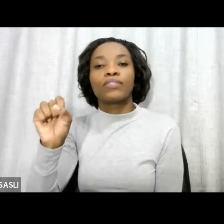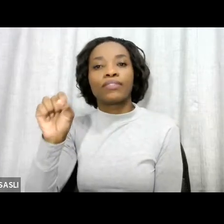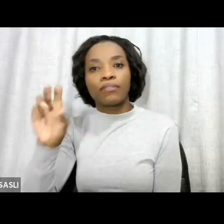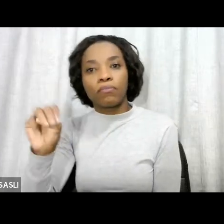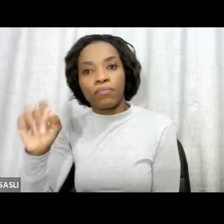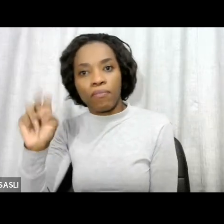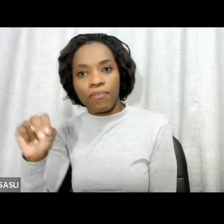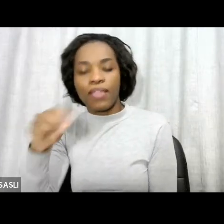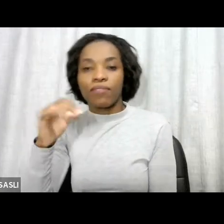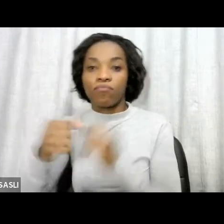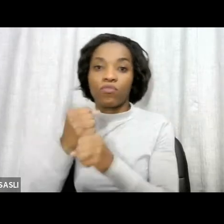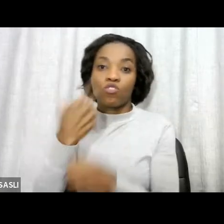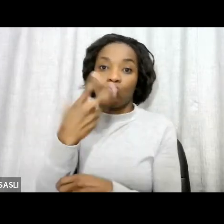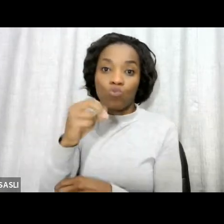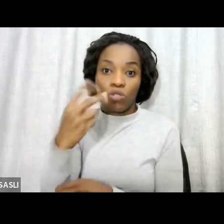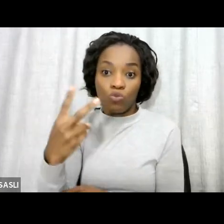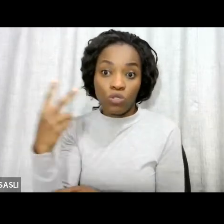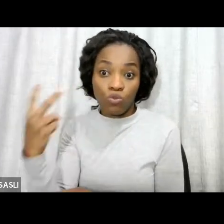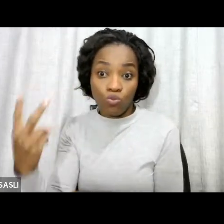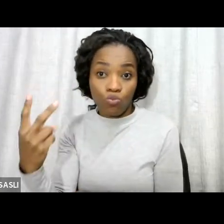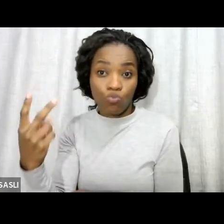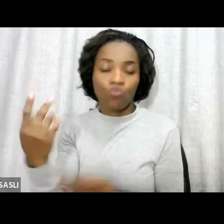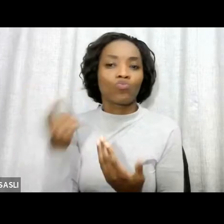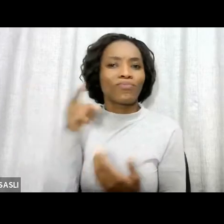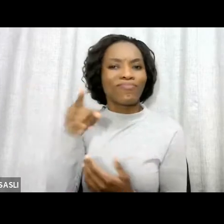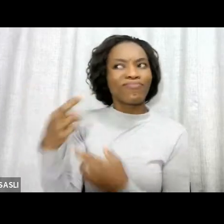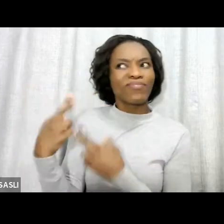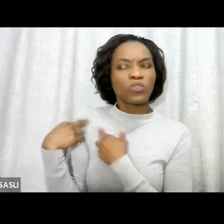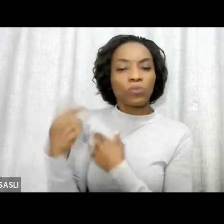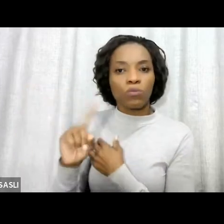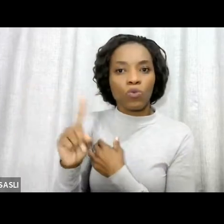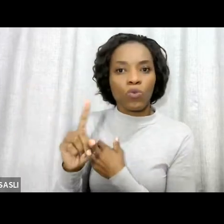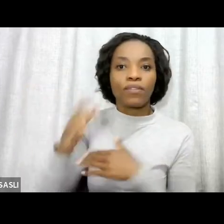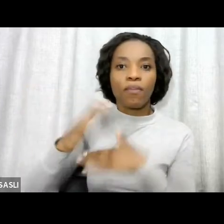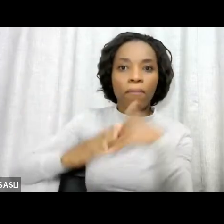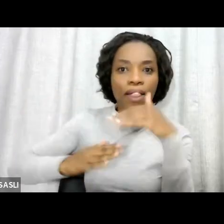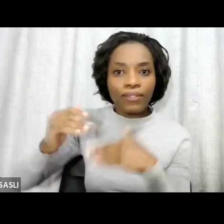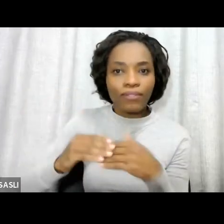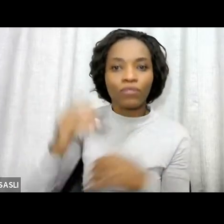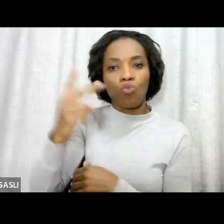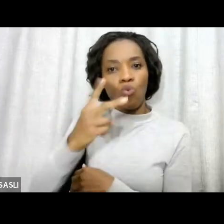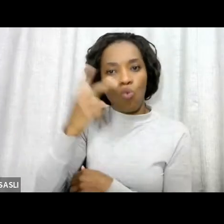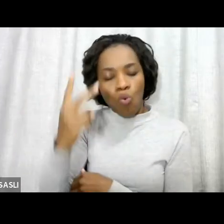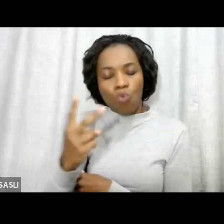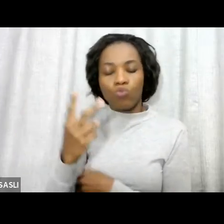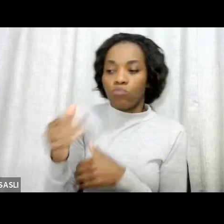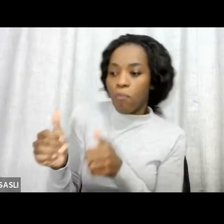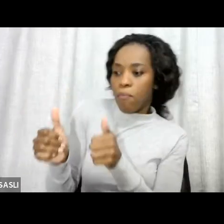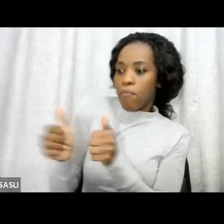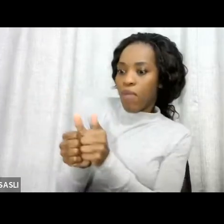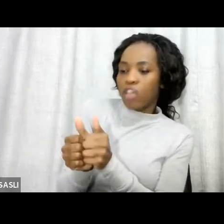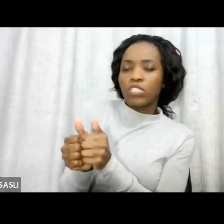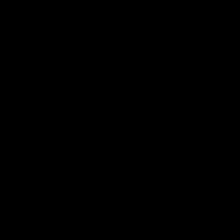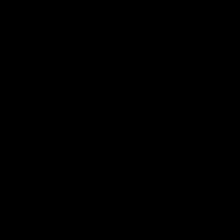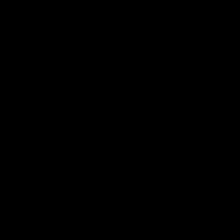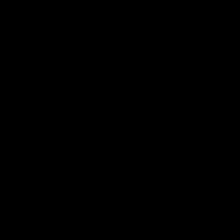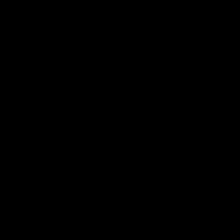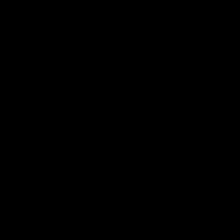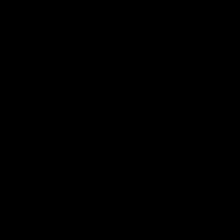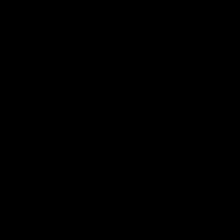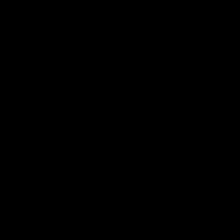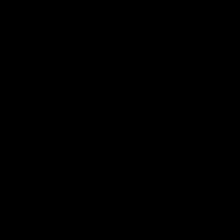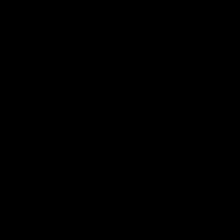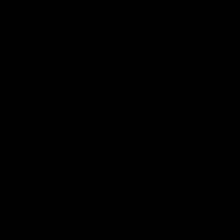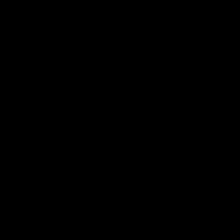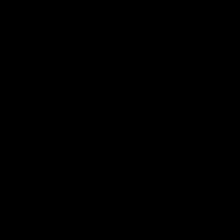outreach, where part of his responsibilities include building and nurturing mutually beneficial partnerships with stakeholders,